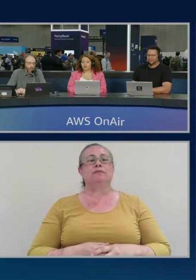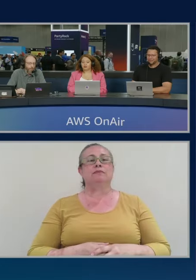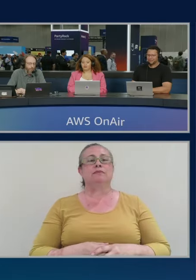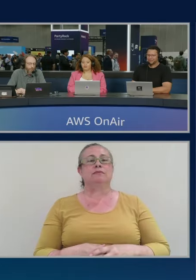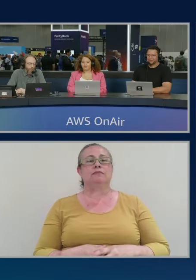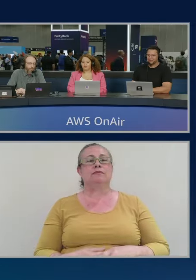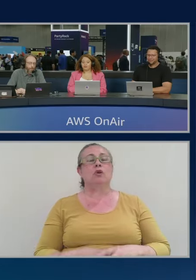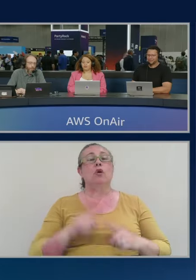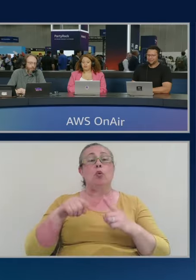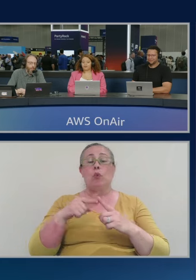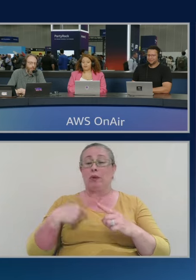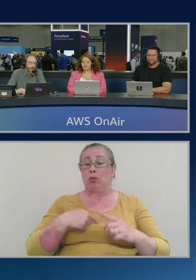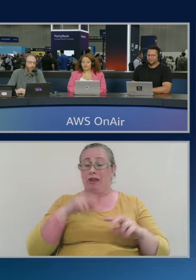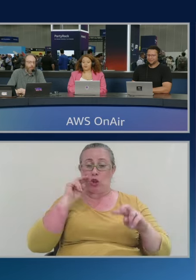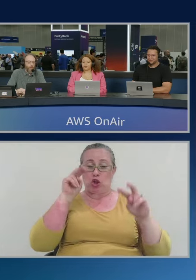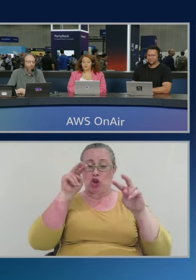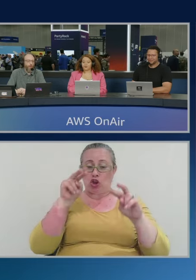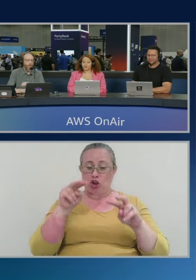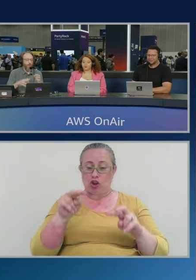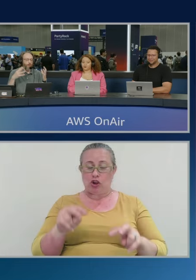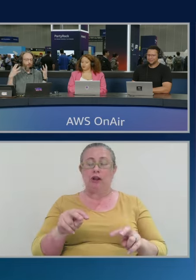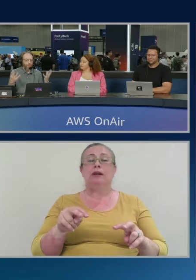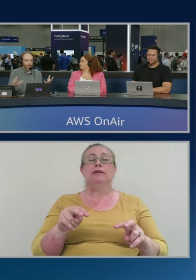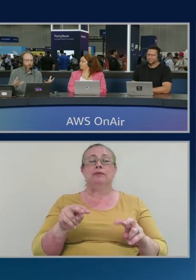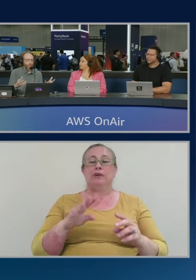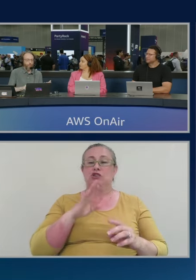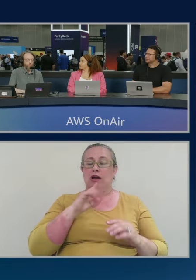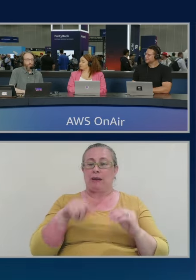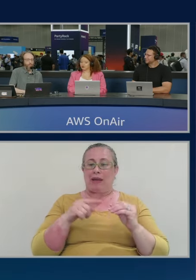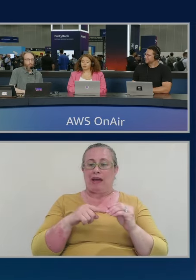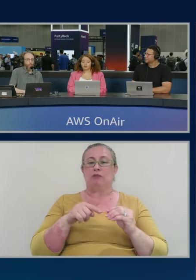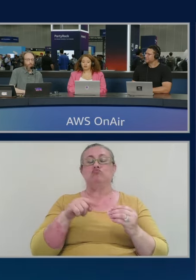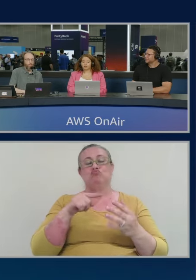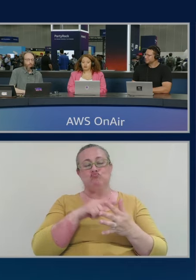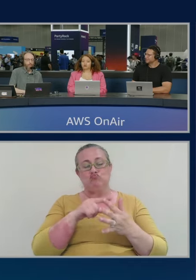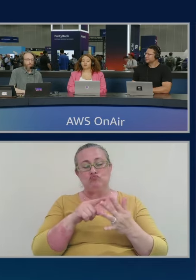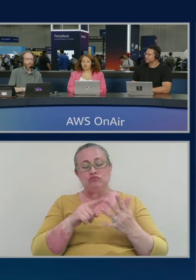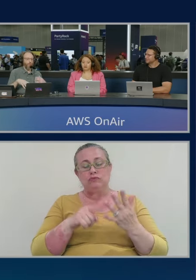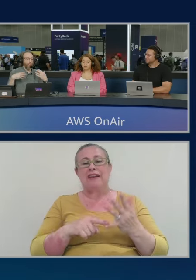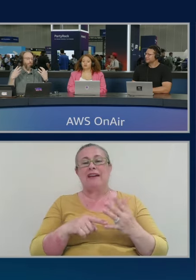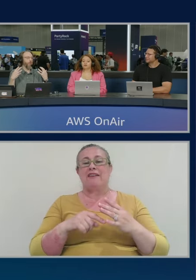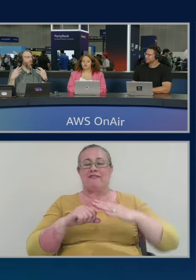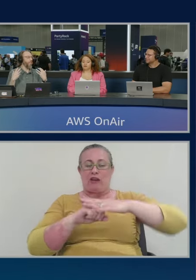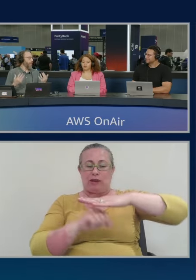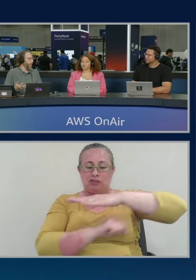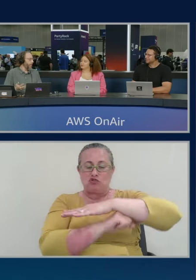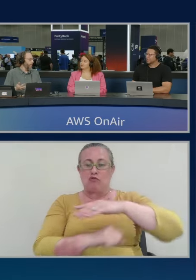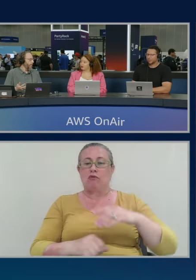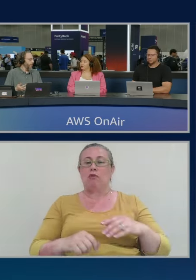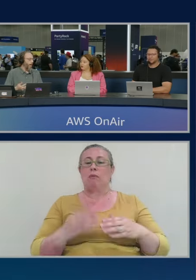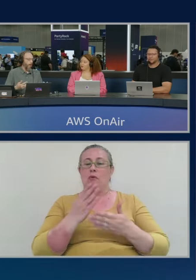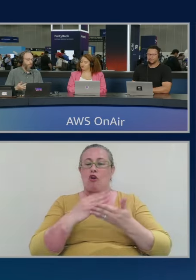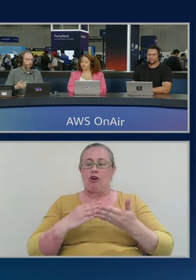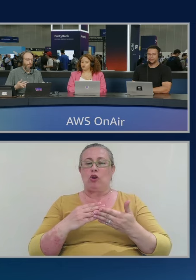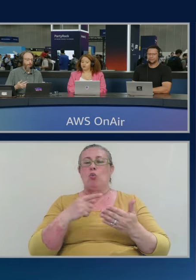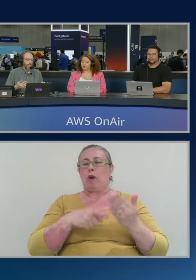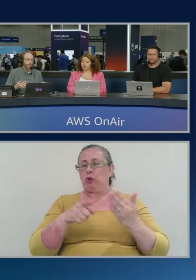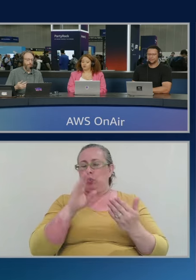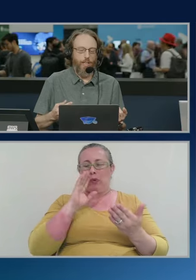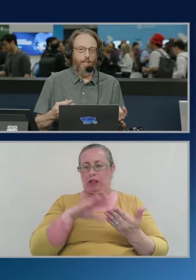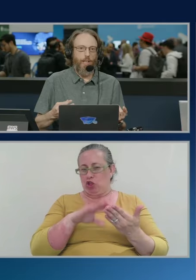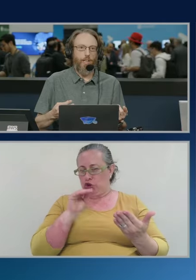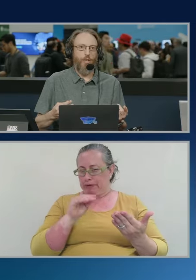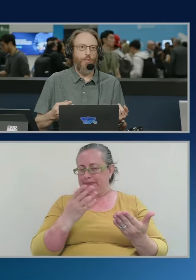look at this, we talk about, here are the foundational, building blocks. Here's what you're going to learn. Okay.